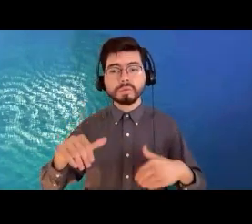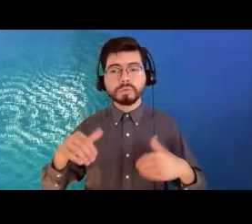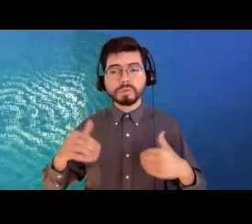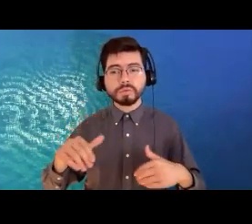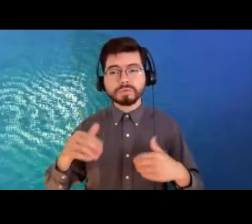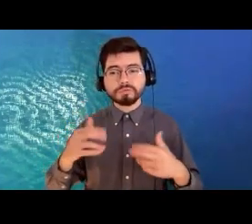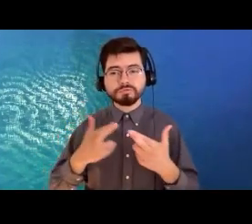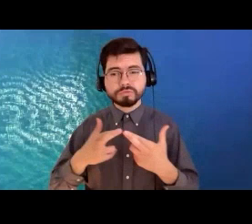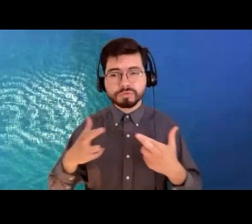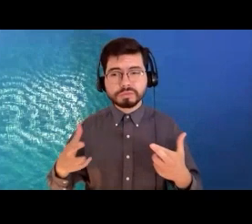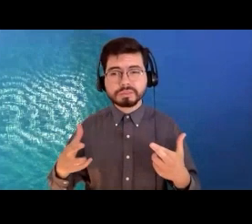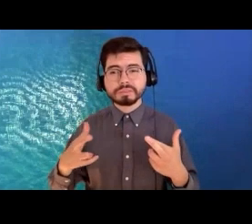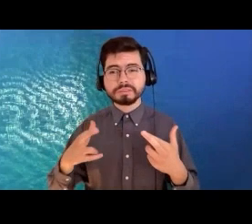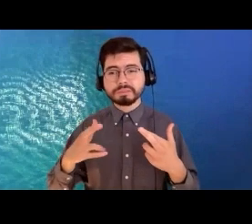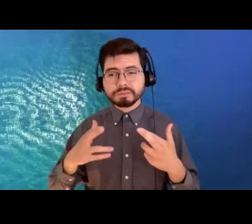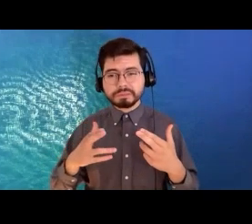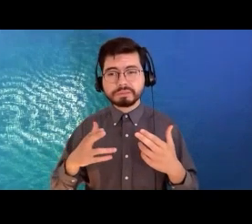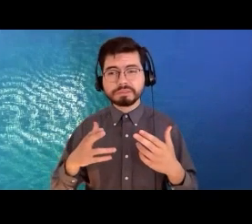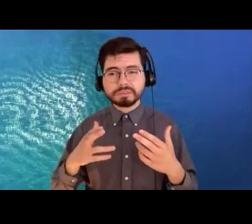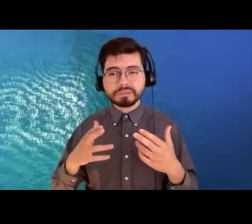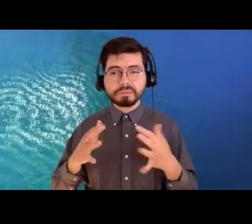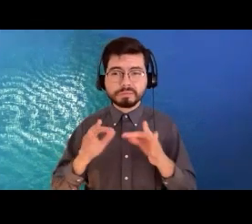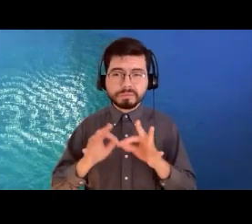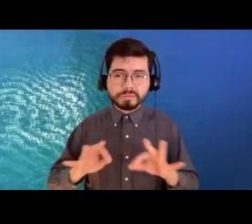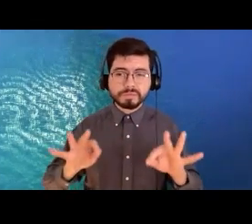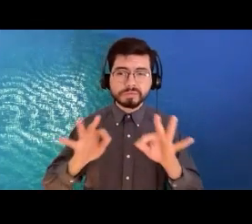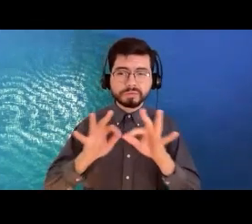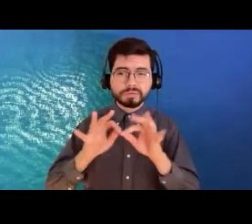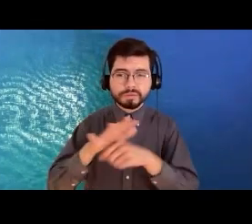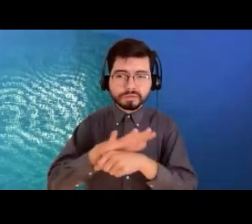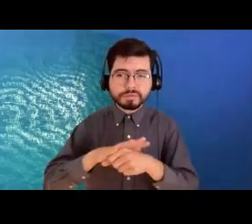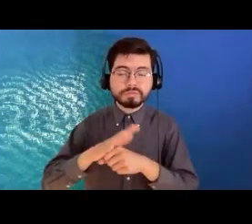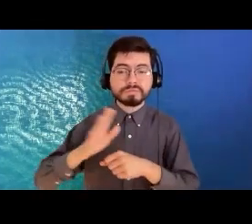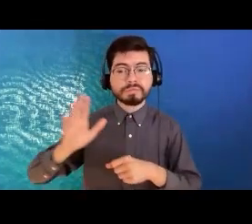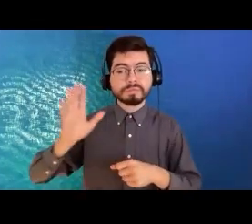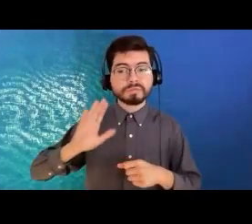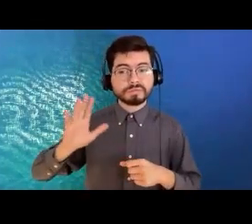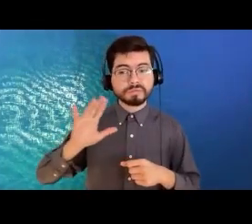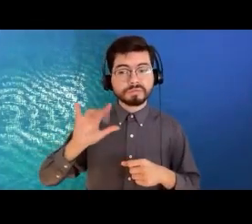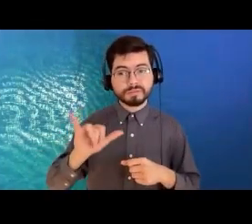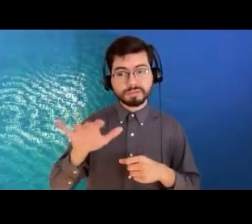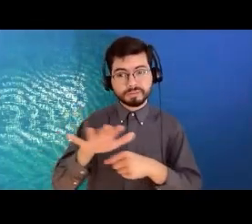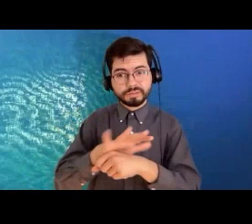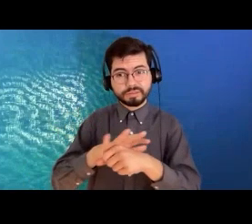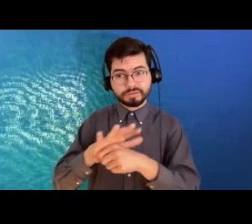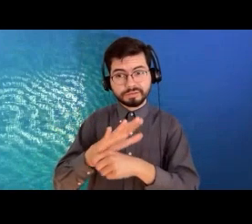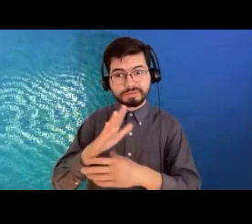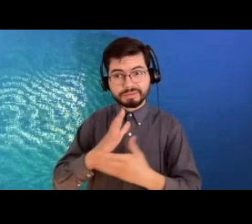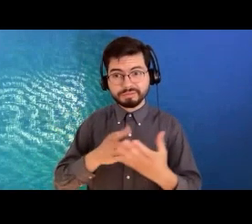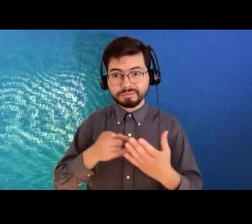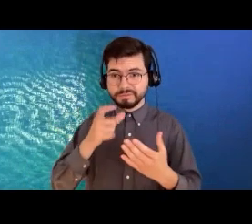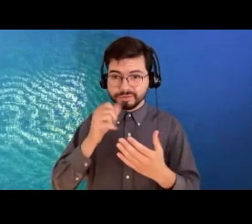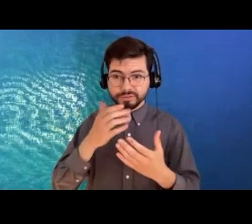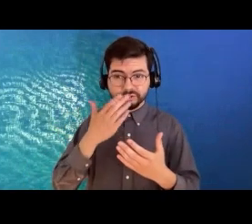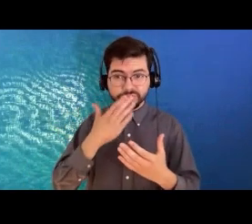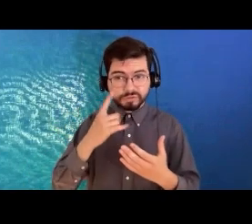perspective. As mentioned, they've done things in the past that haven't worked that well for that sensitive area, and that is in large